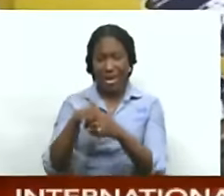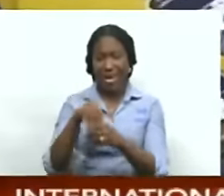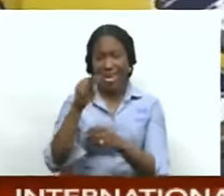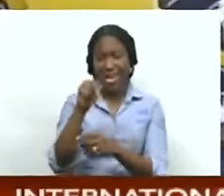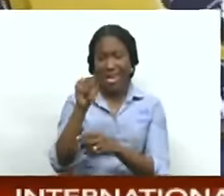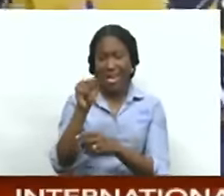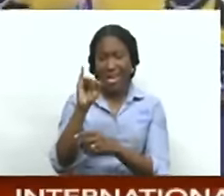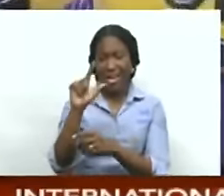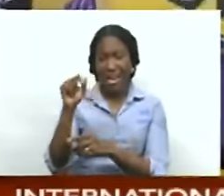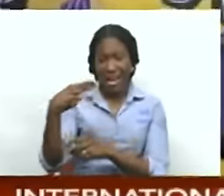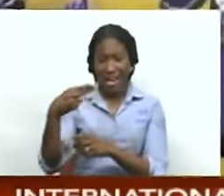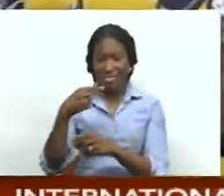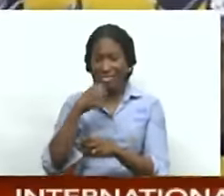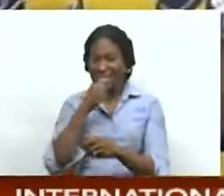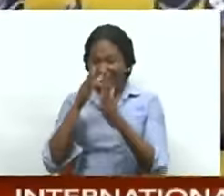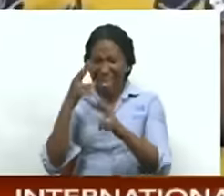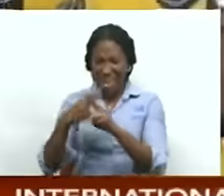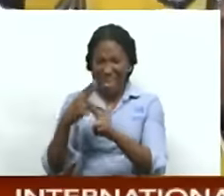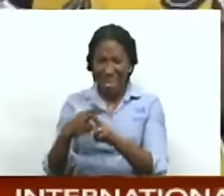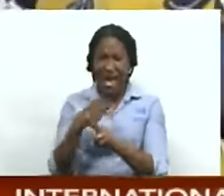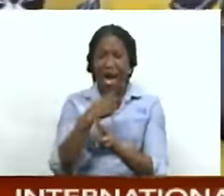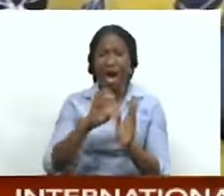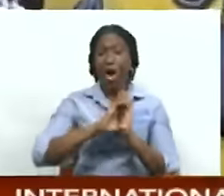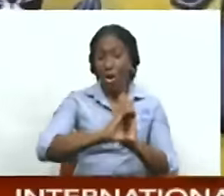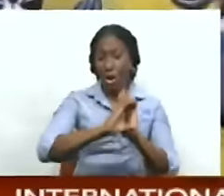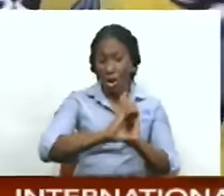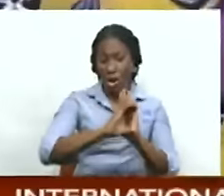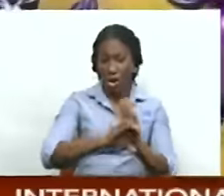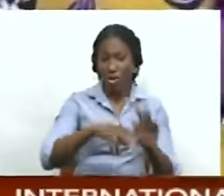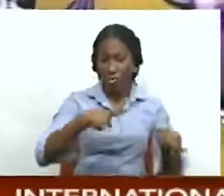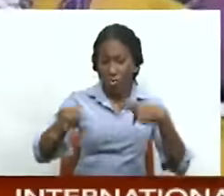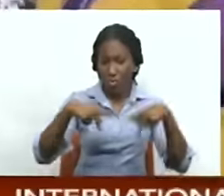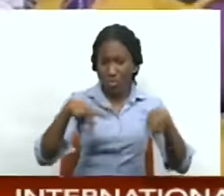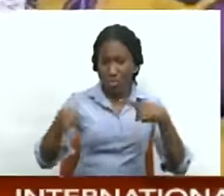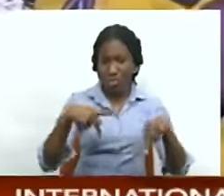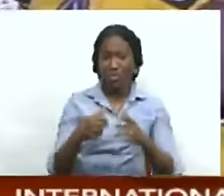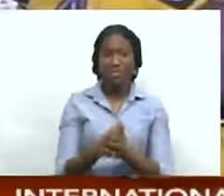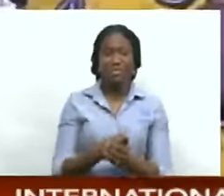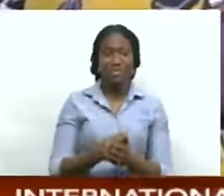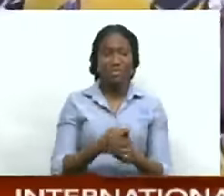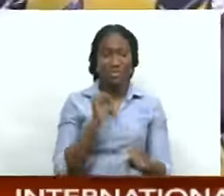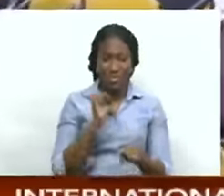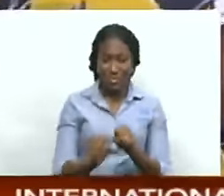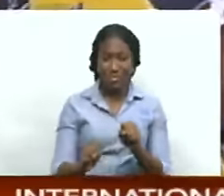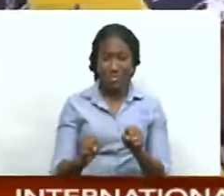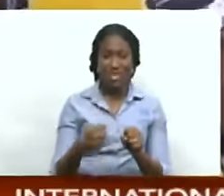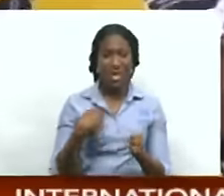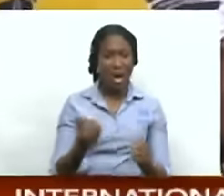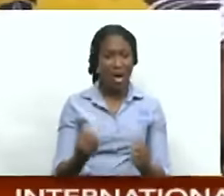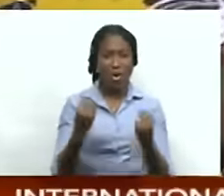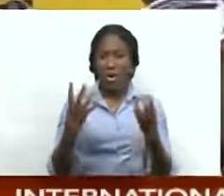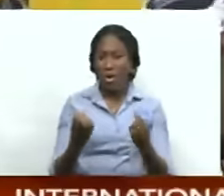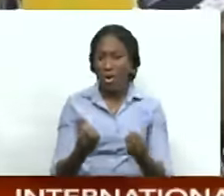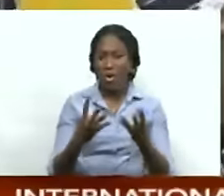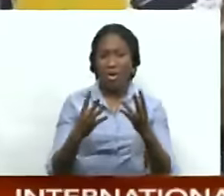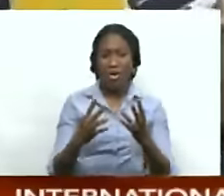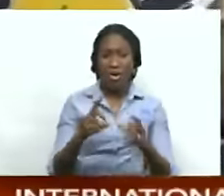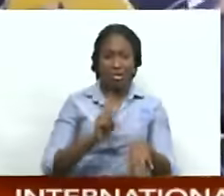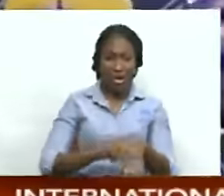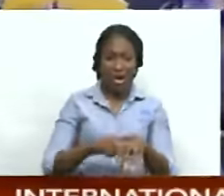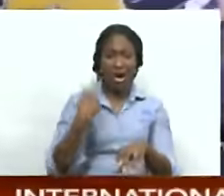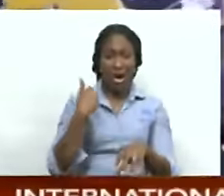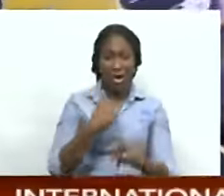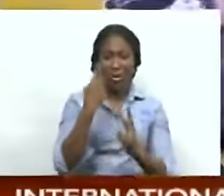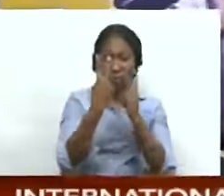Soca Origins Eden. It's been a really jam-packed show so far. A lot of our guest appearances. But let me tell you about